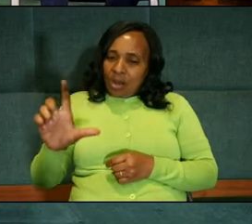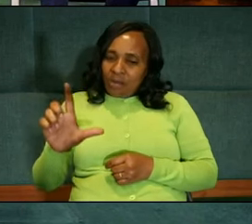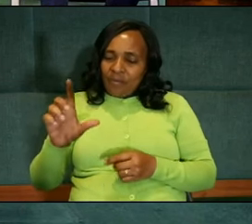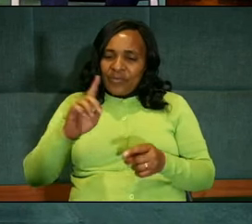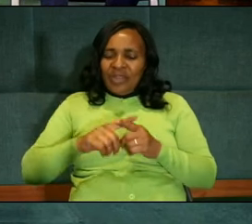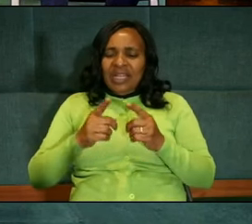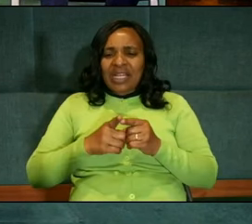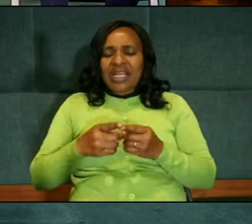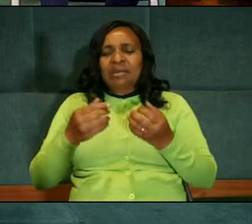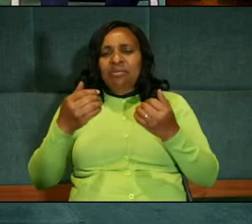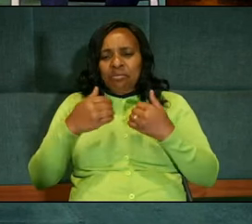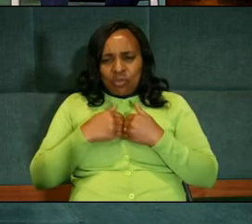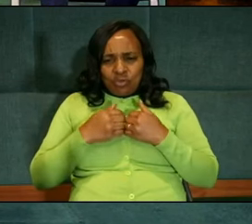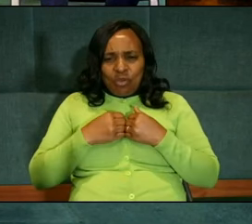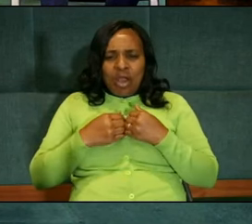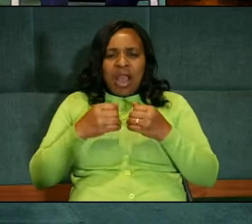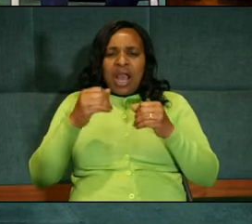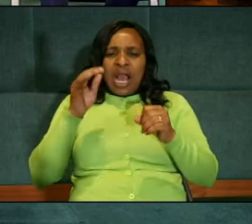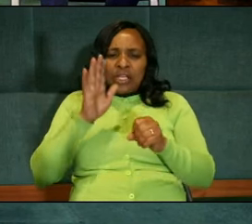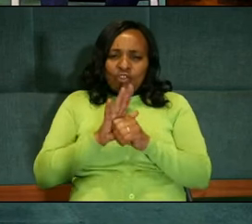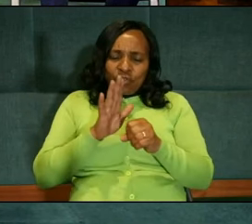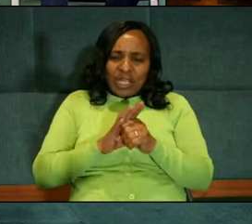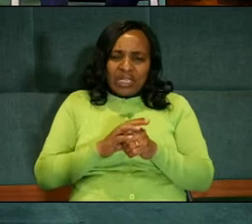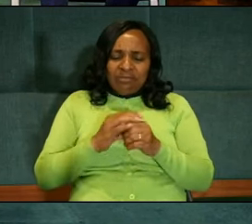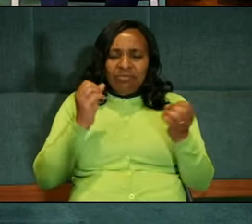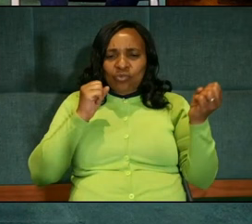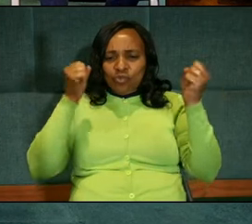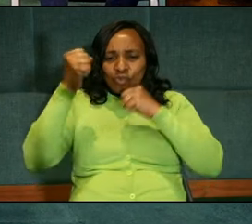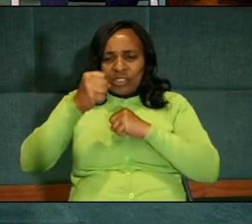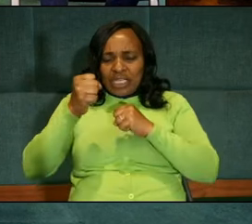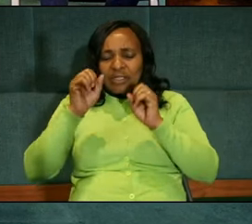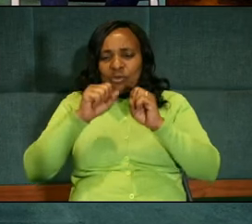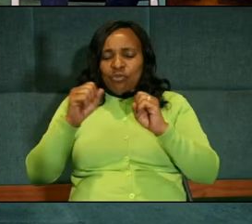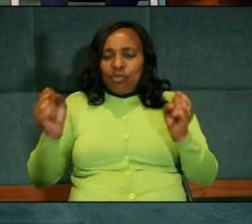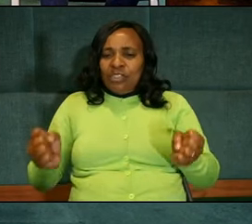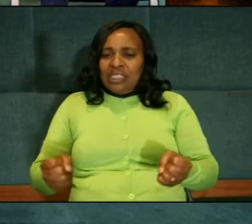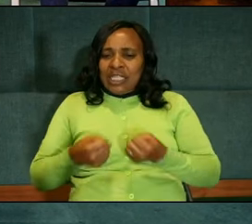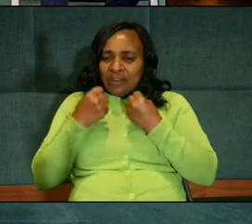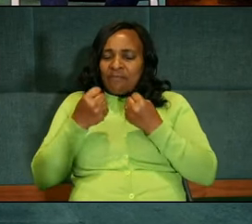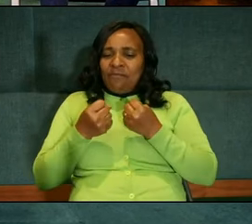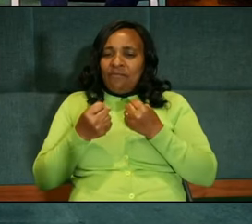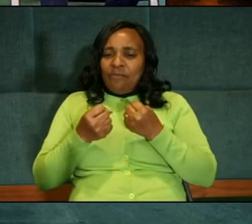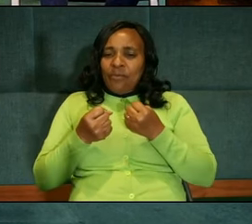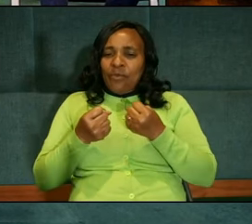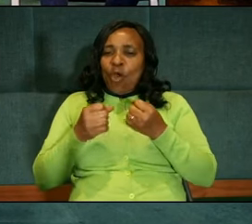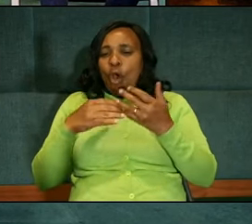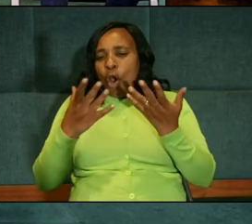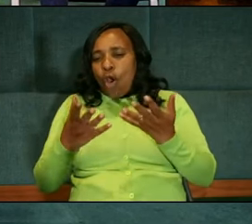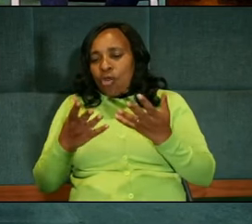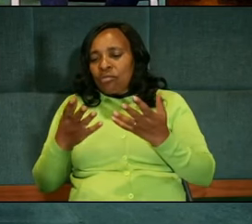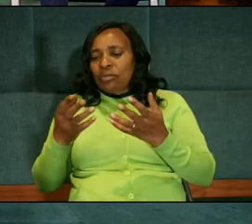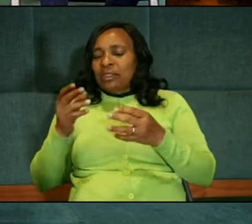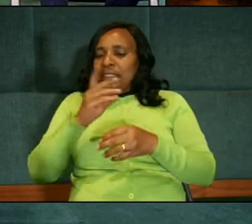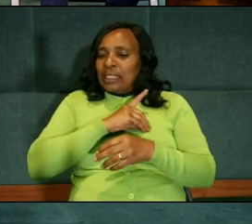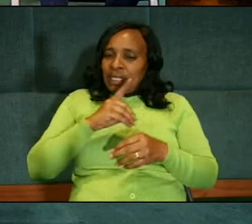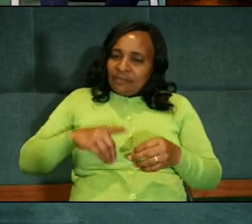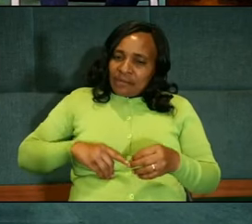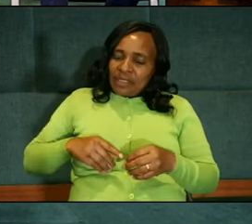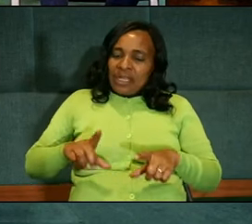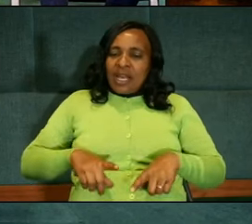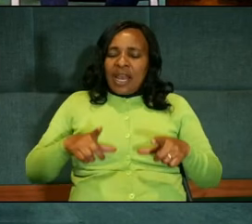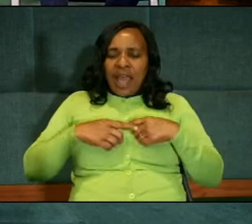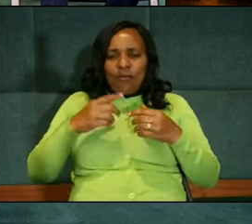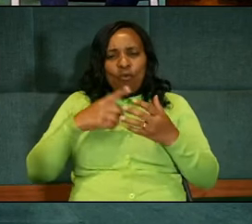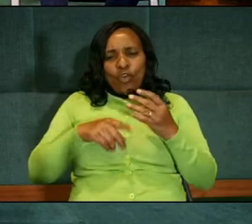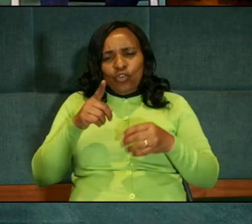and gets really sufficient soul ties that we can say probably even saved David's life. You guys, what